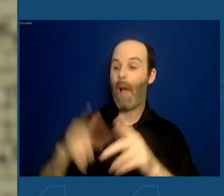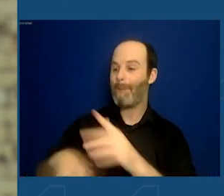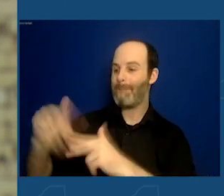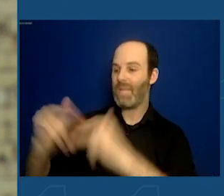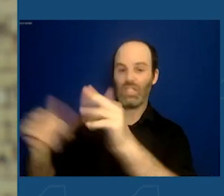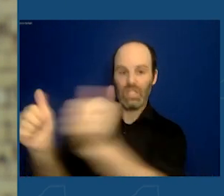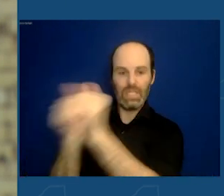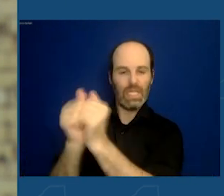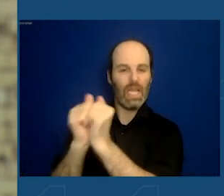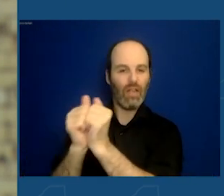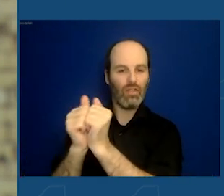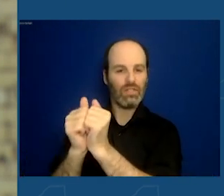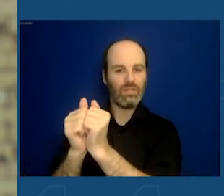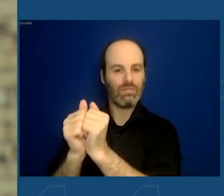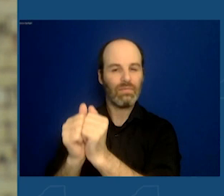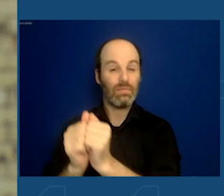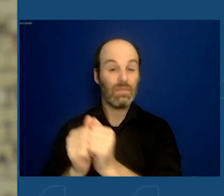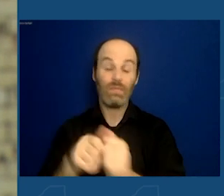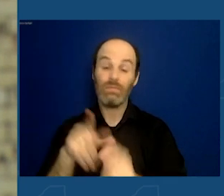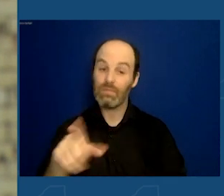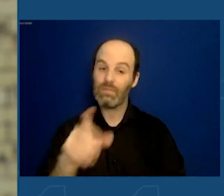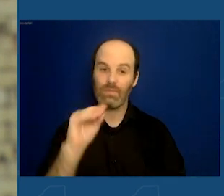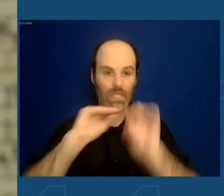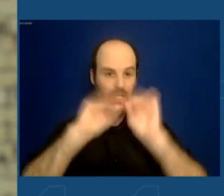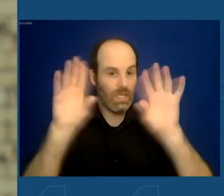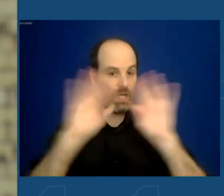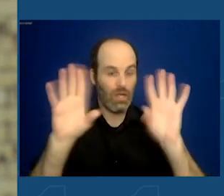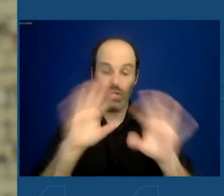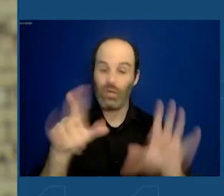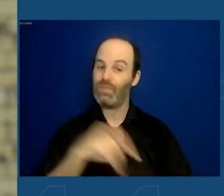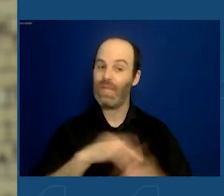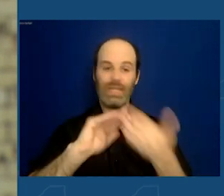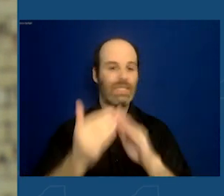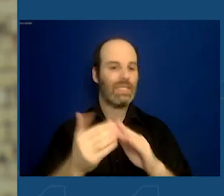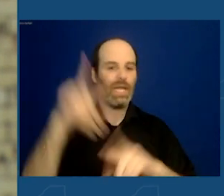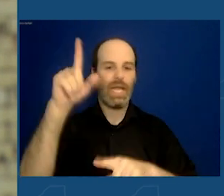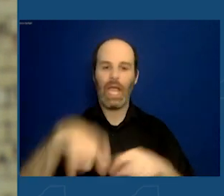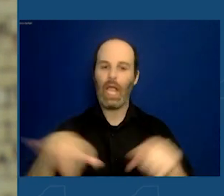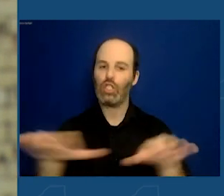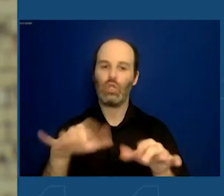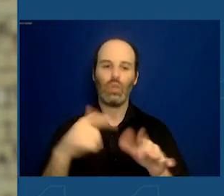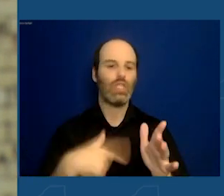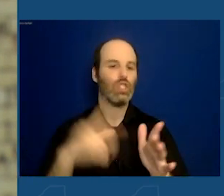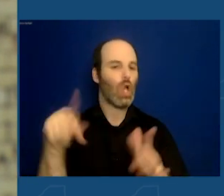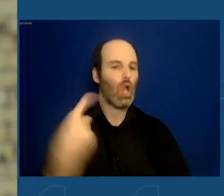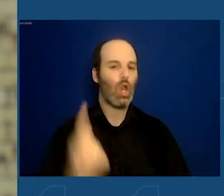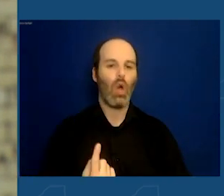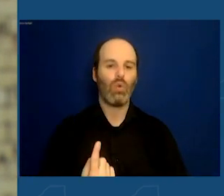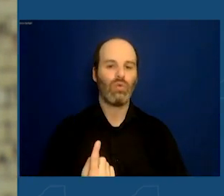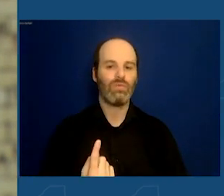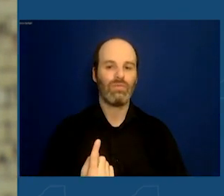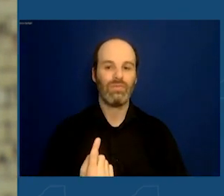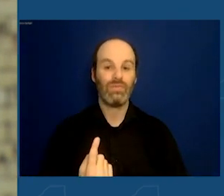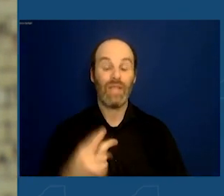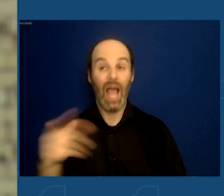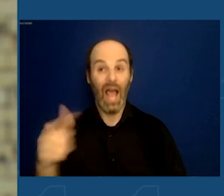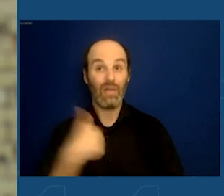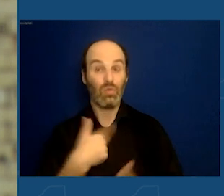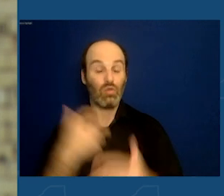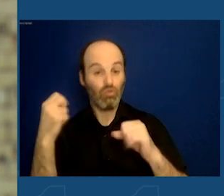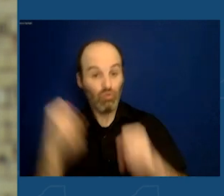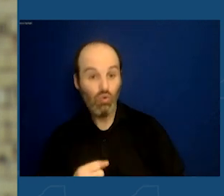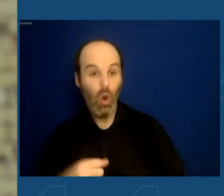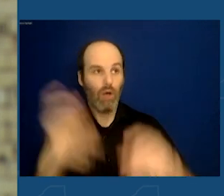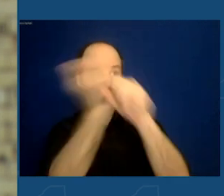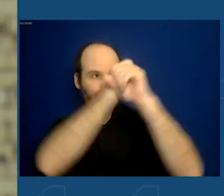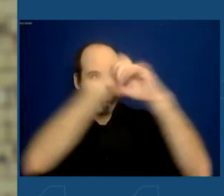Because make no mistake, the city cannot do this alone. And as aggressive and as bold as our plans are, we know